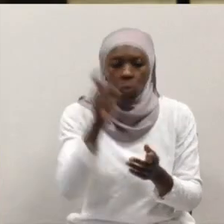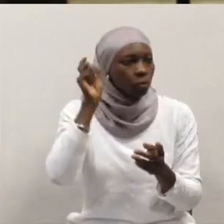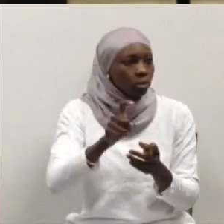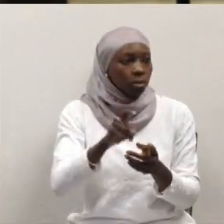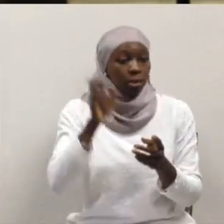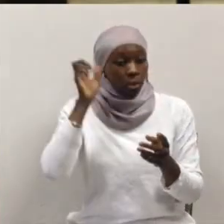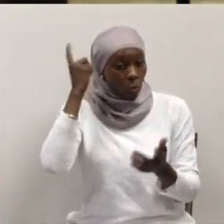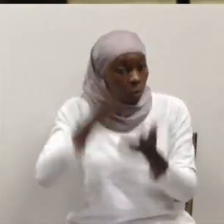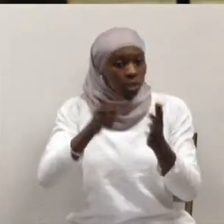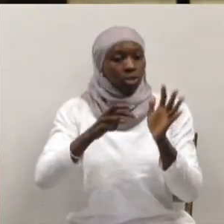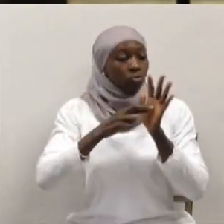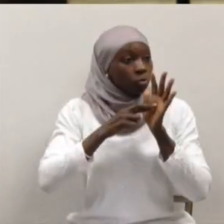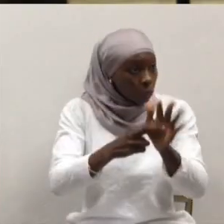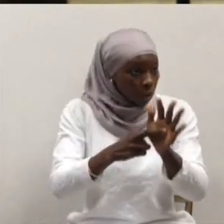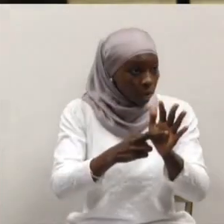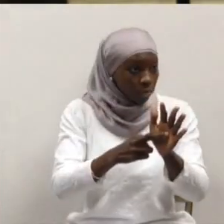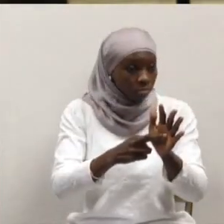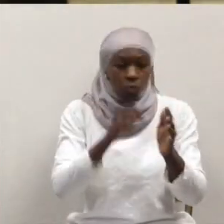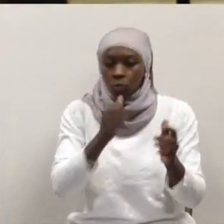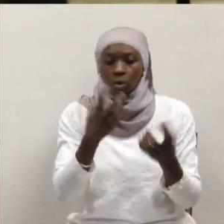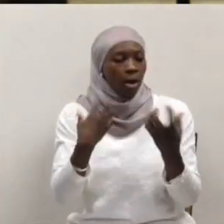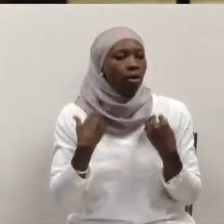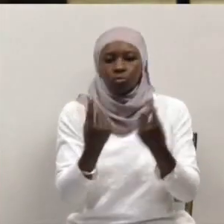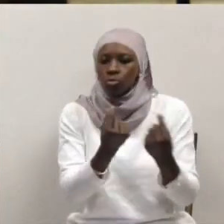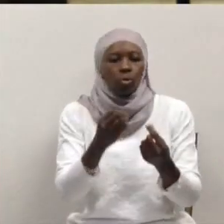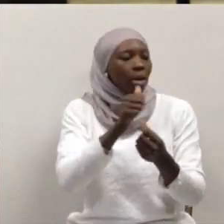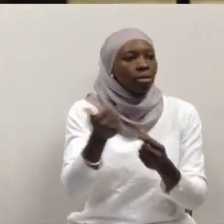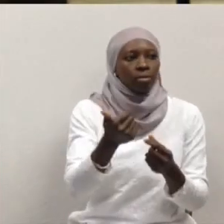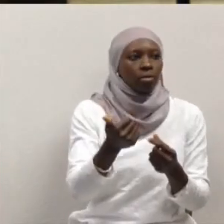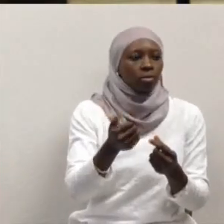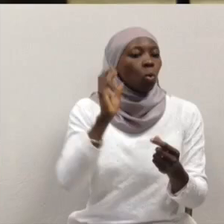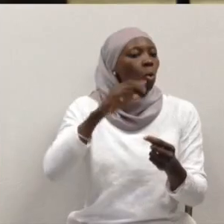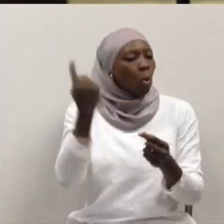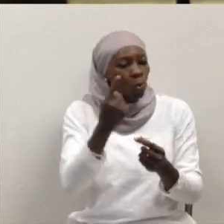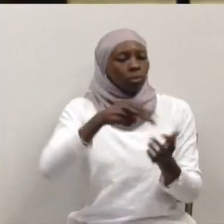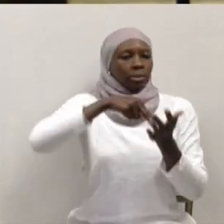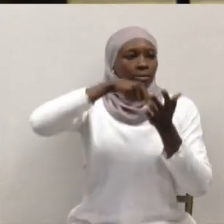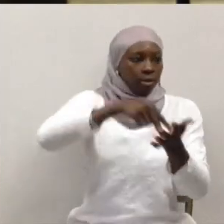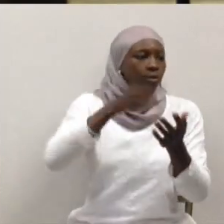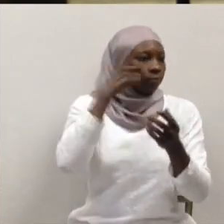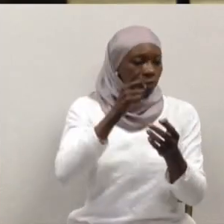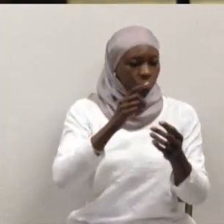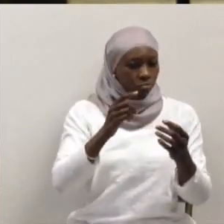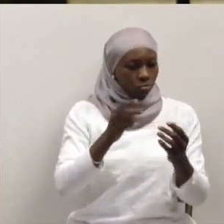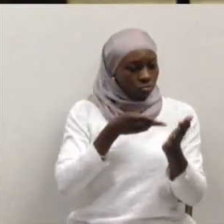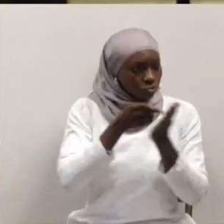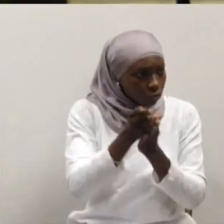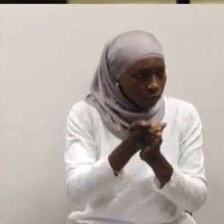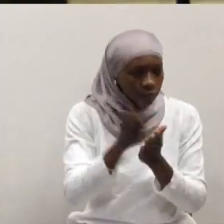is required. You don't have to do anything else. Stand for truth and stand for justice.